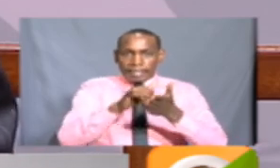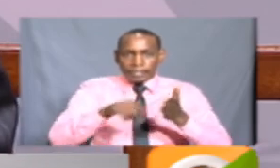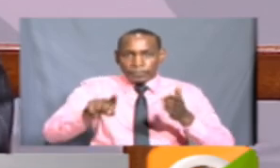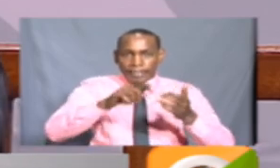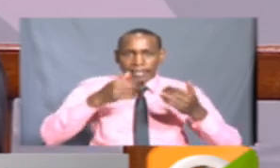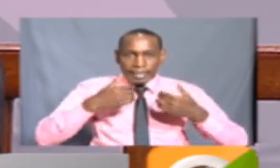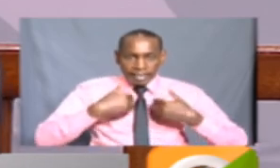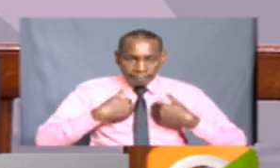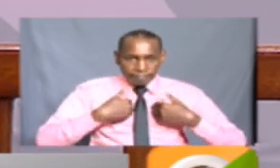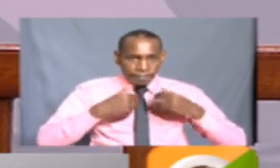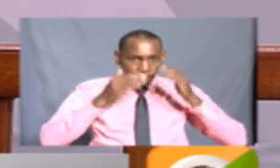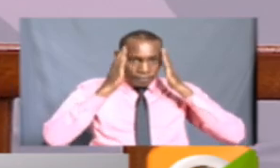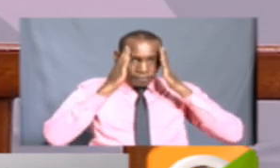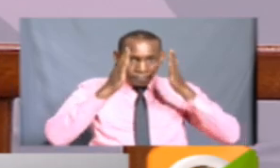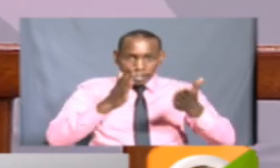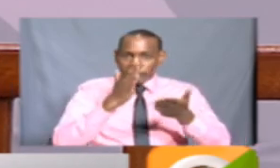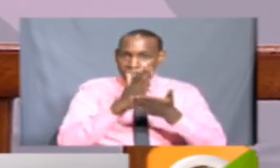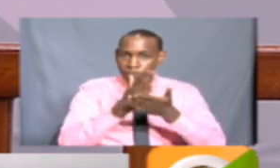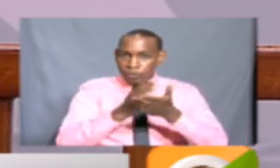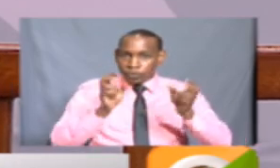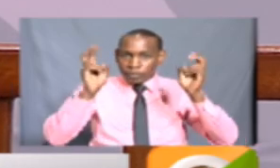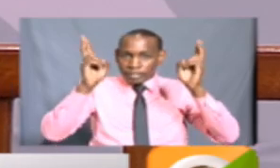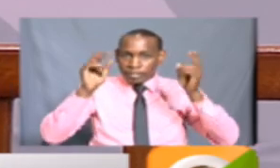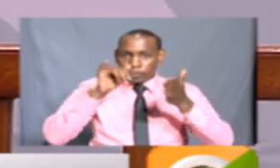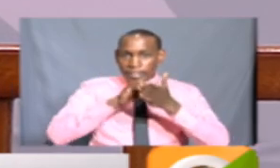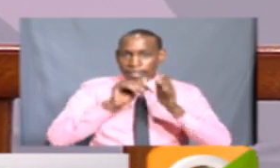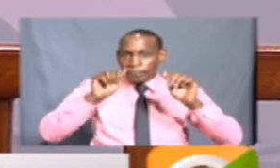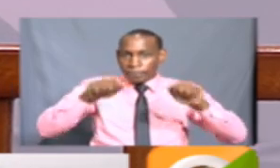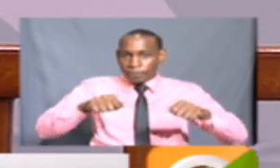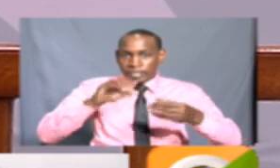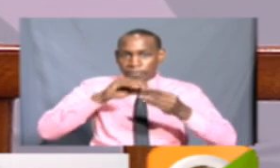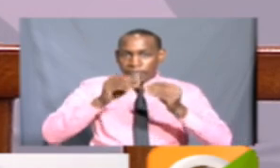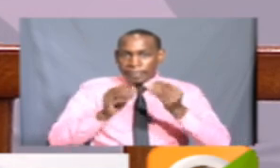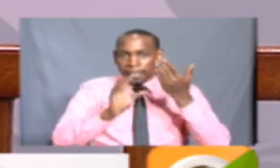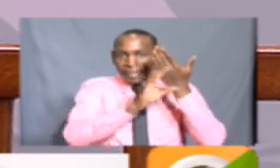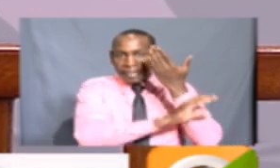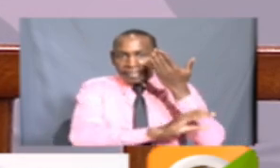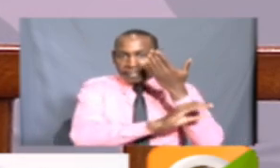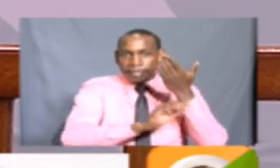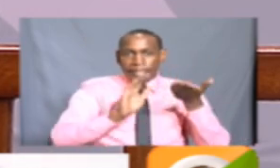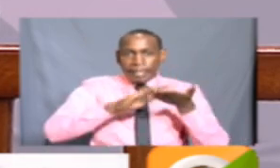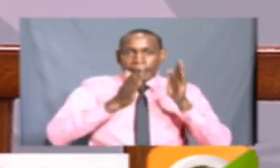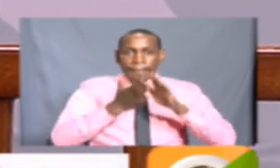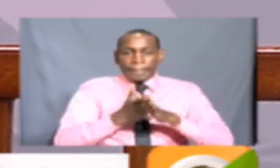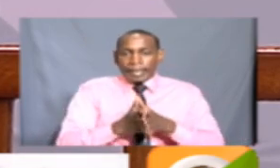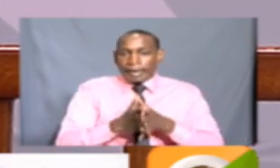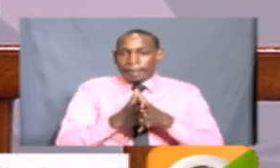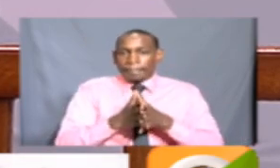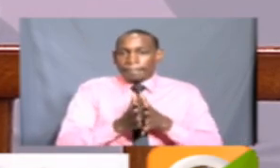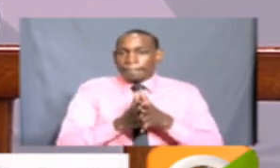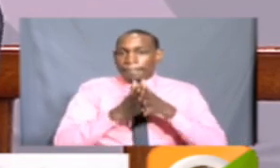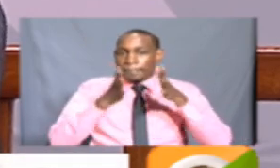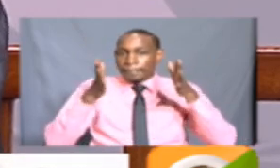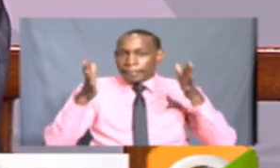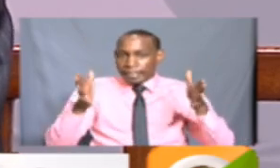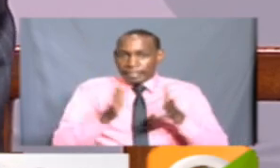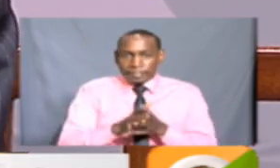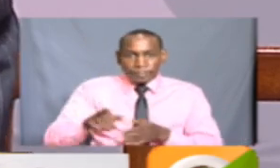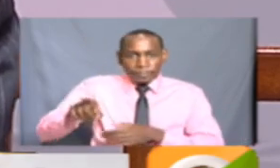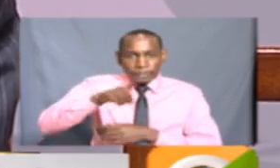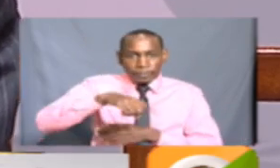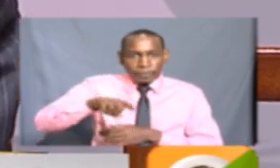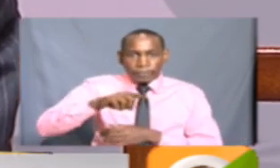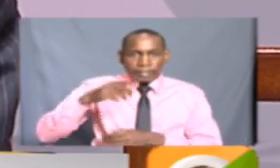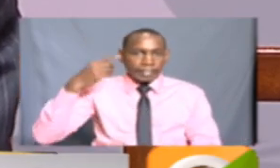of focusing on the real issues that can make this country to be a great country. Mm-hmm. And we are